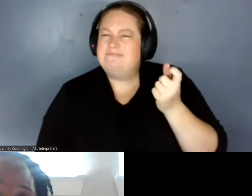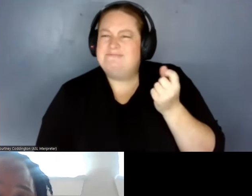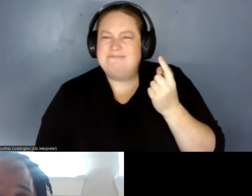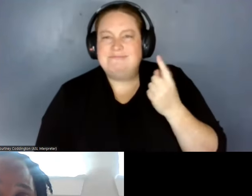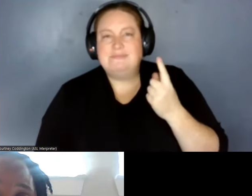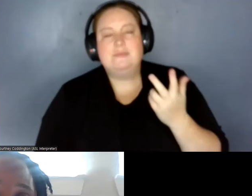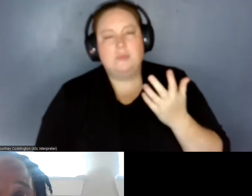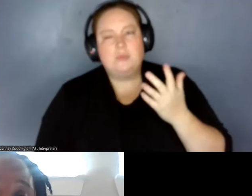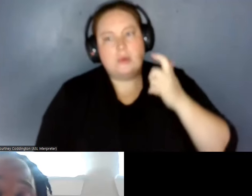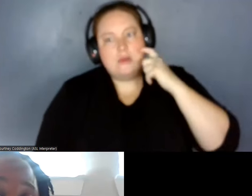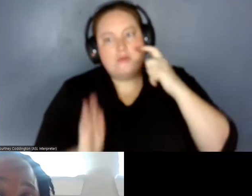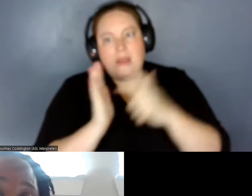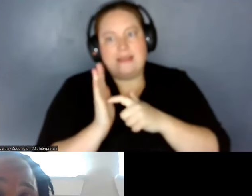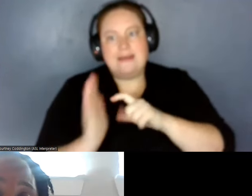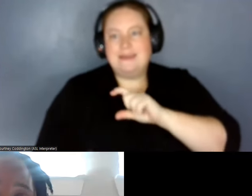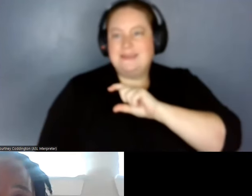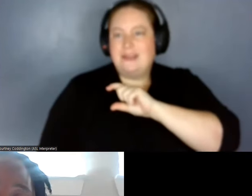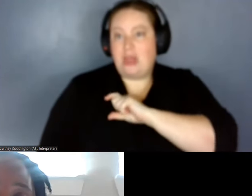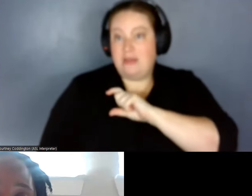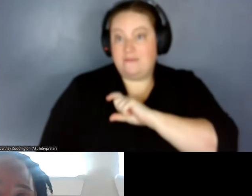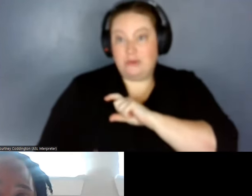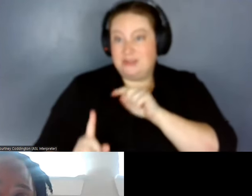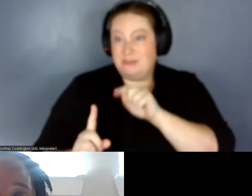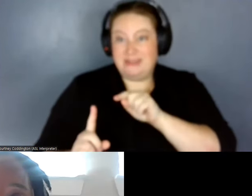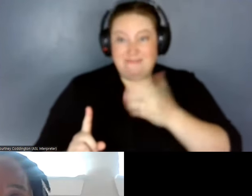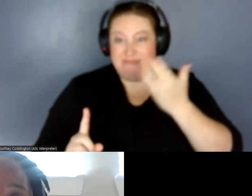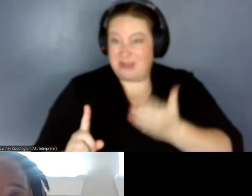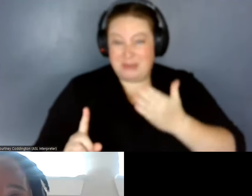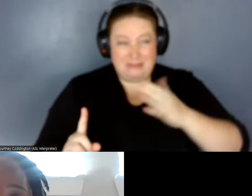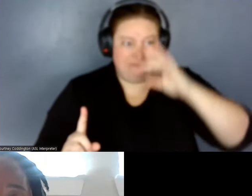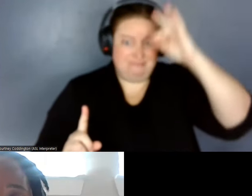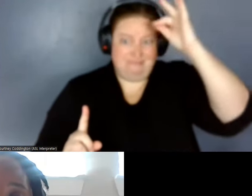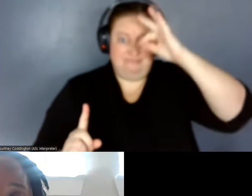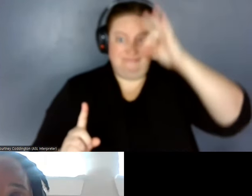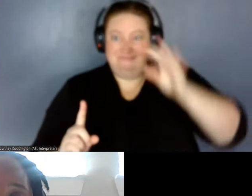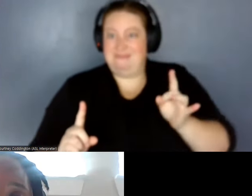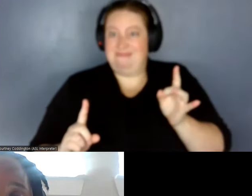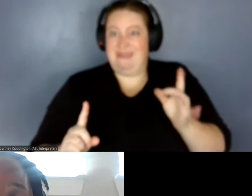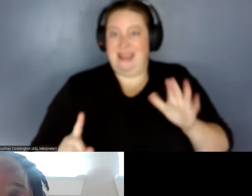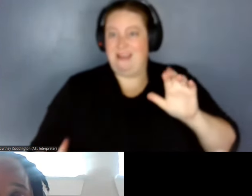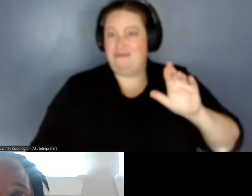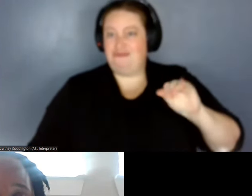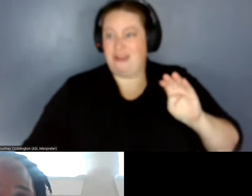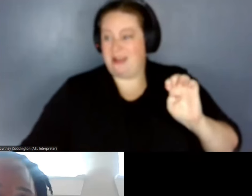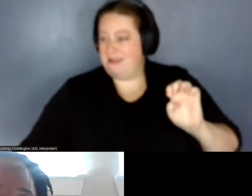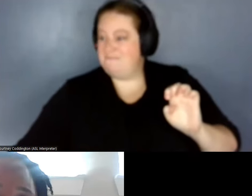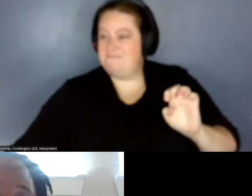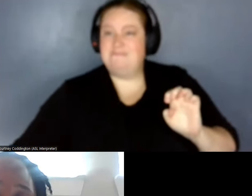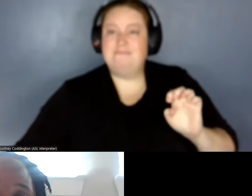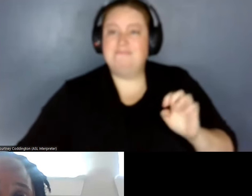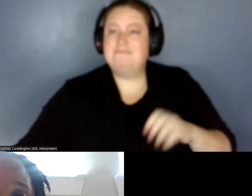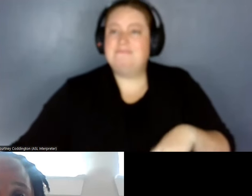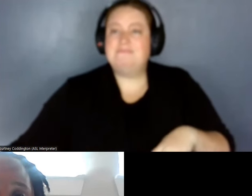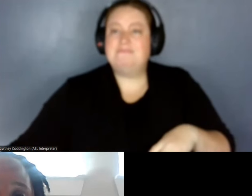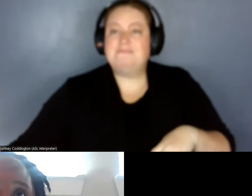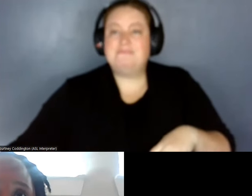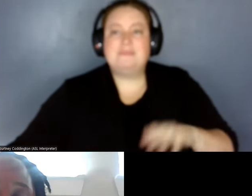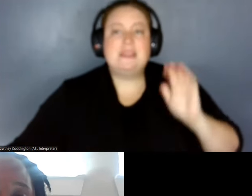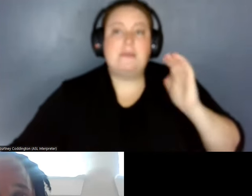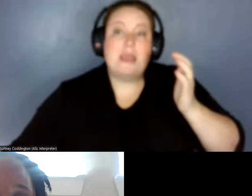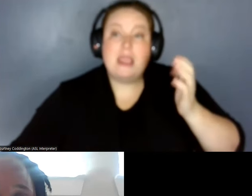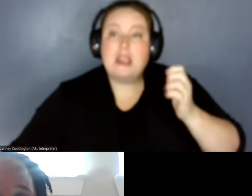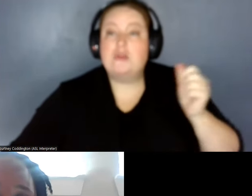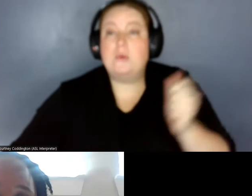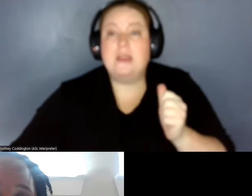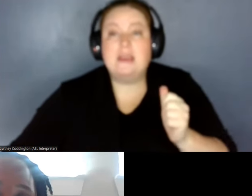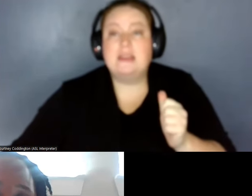enforcement may not know what a hate crime is, what a hate crime incident is versus a hate speech. And we want